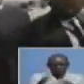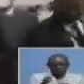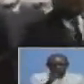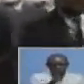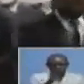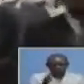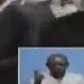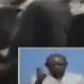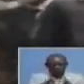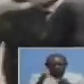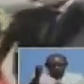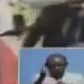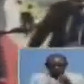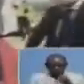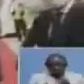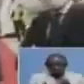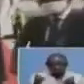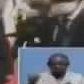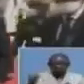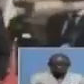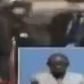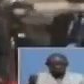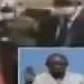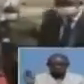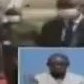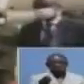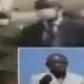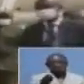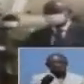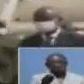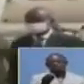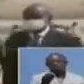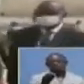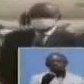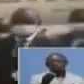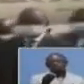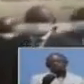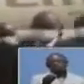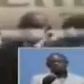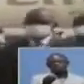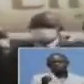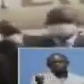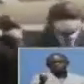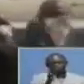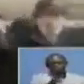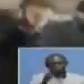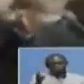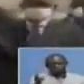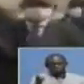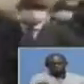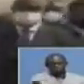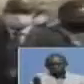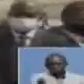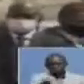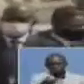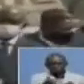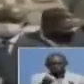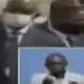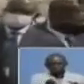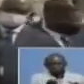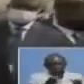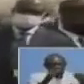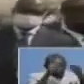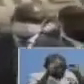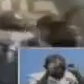The arrival of Zambia's President Hakainde Hichilema from New York, where he has been in the last 5 days,